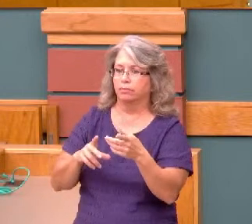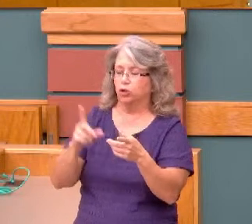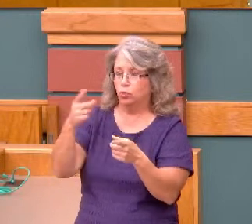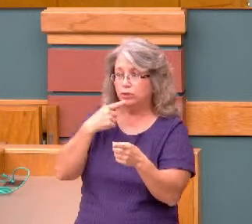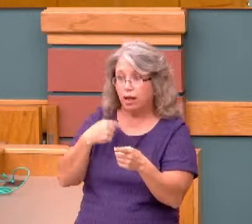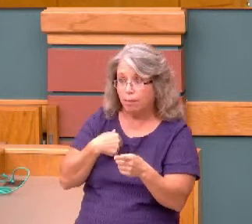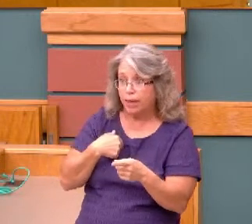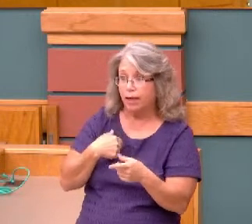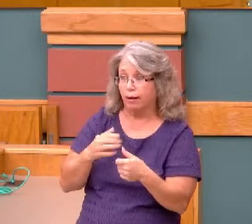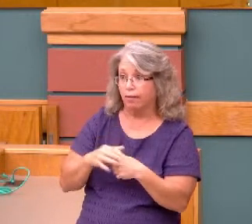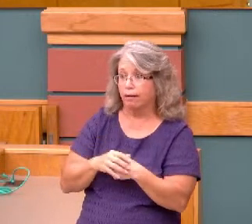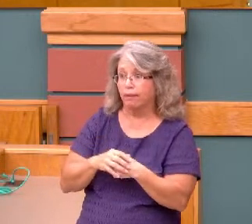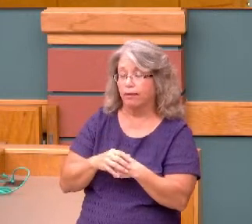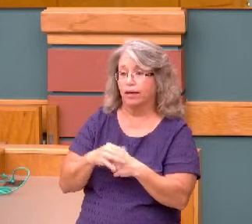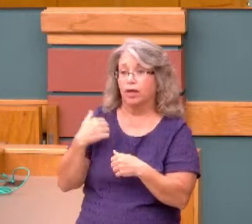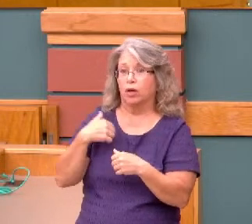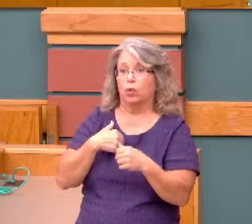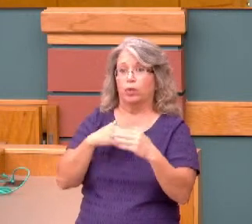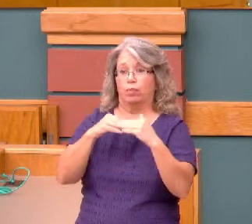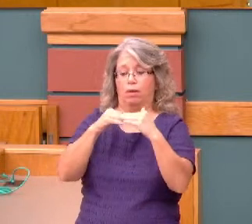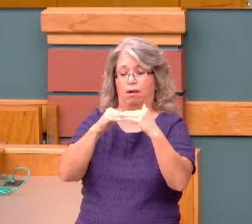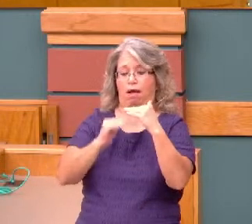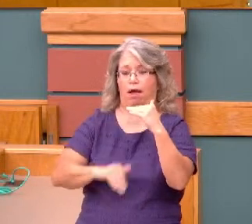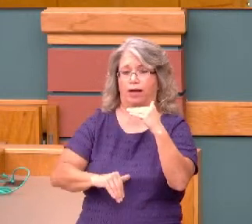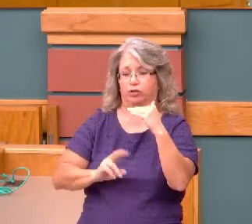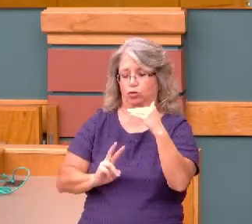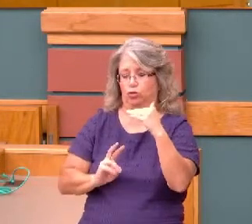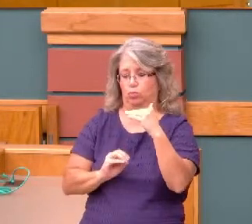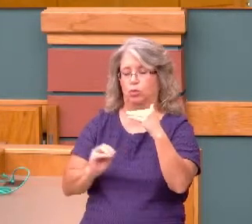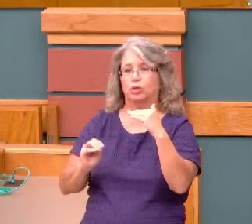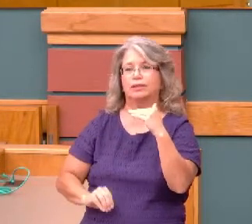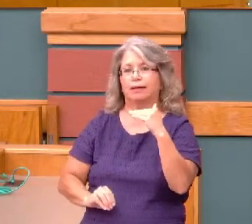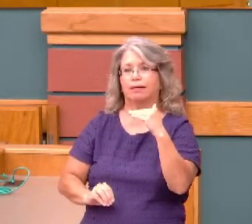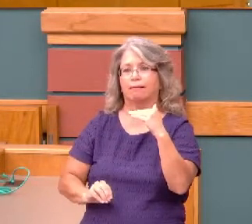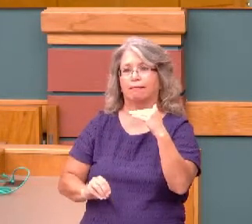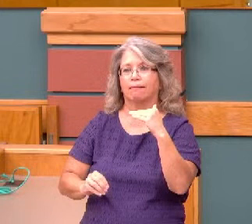2%. 2% in late June.